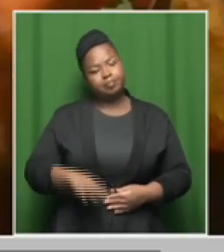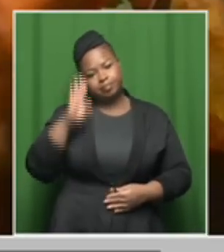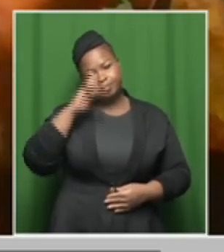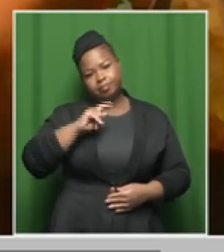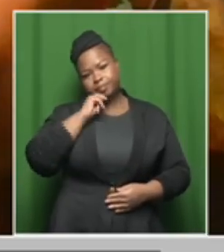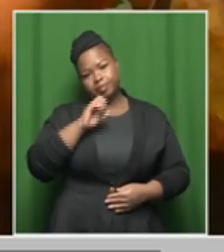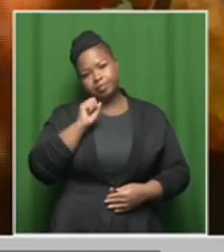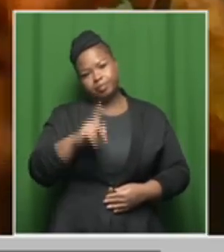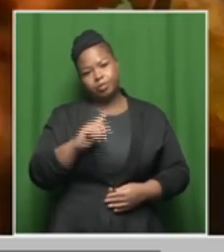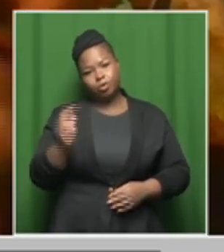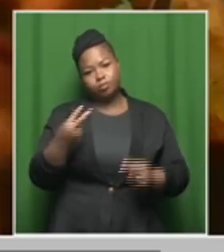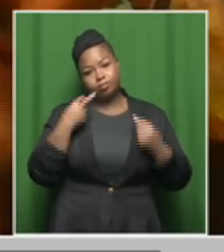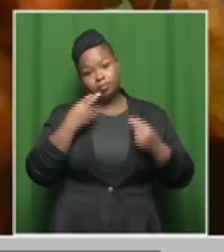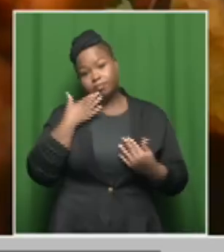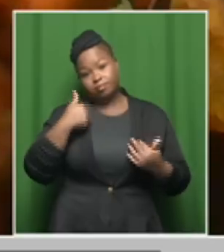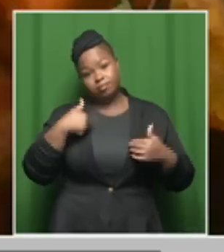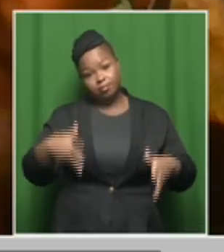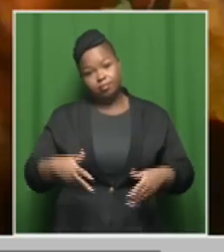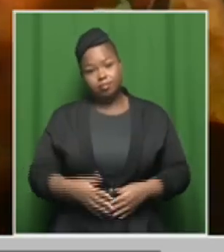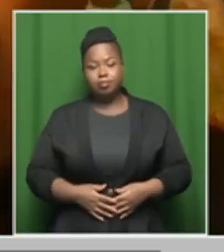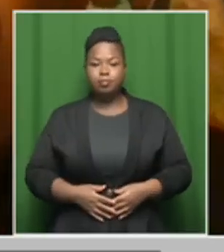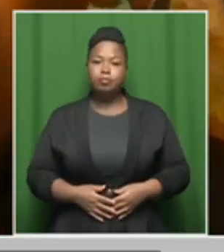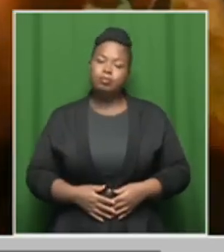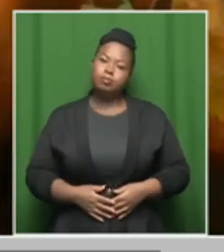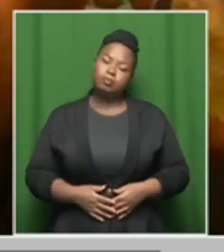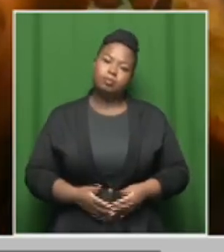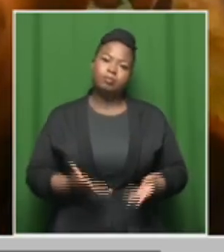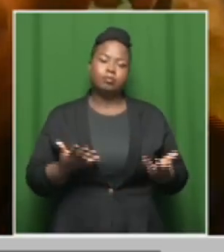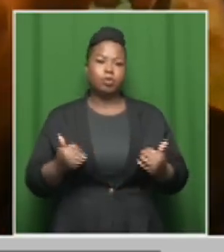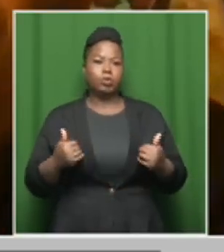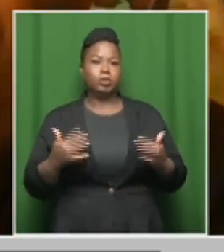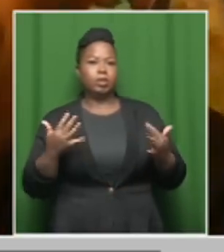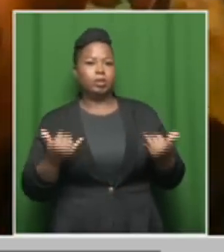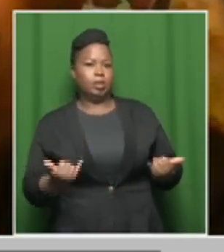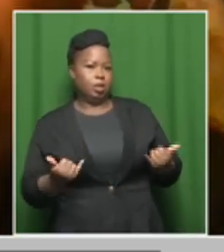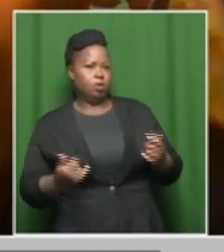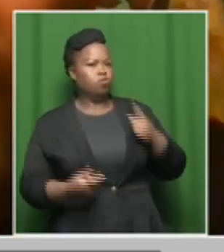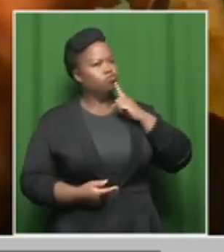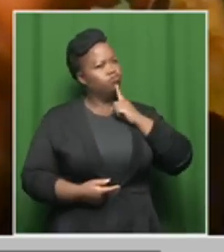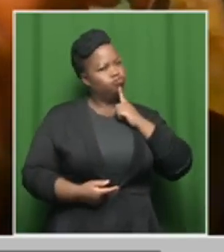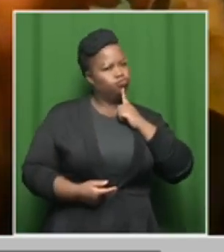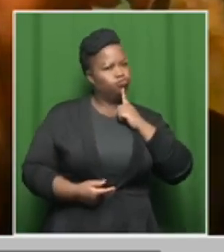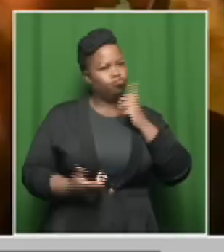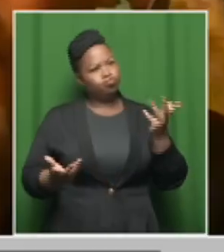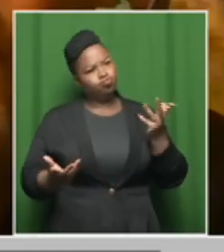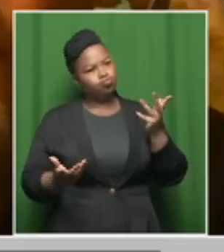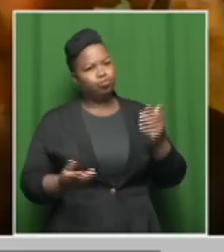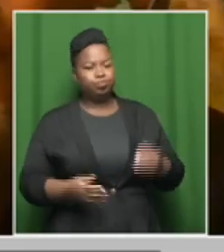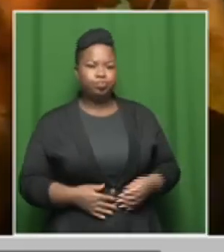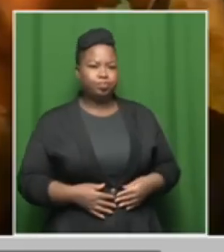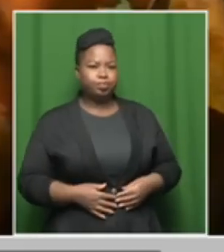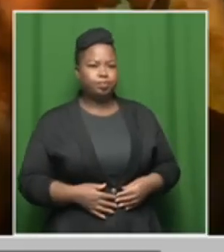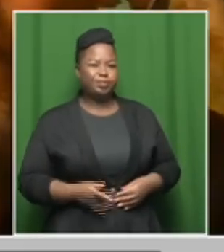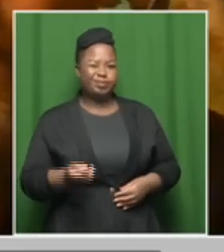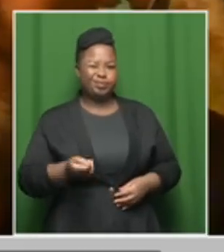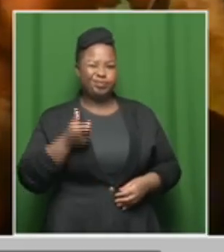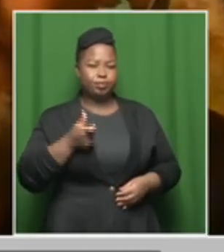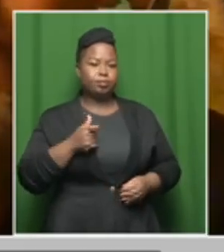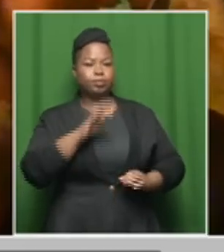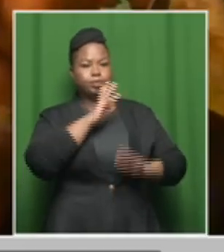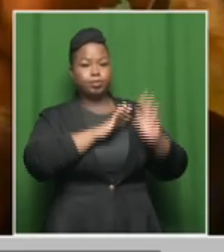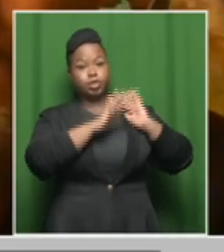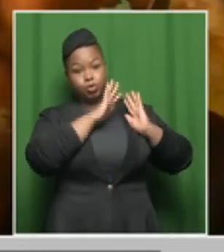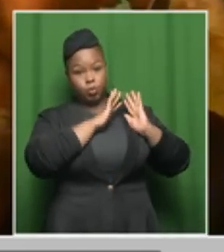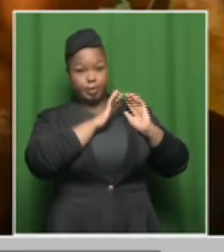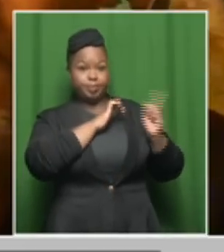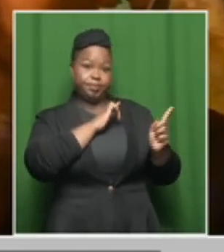Good morning to the viewers, and thank you for having me. Perhaps a good place to start would be just to take, a bit of a historical context